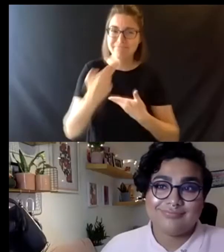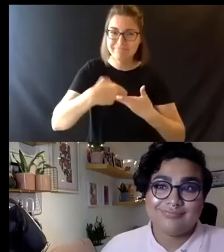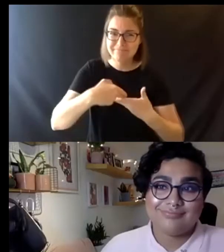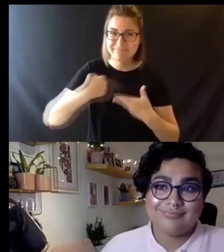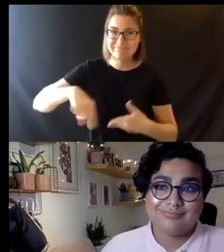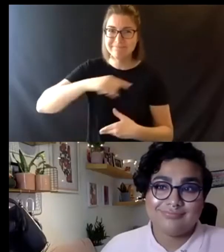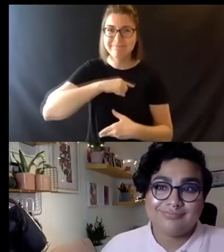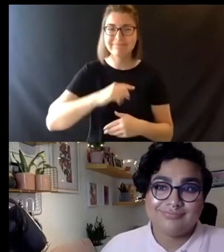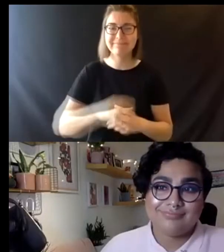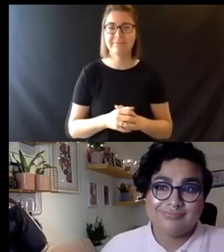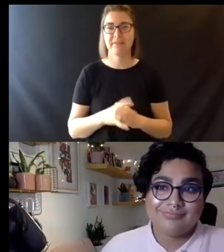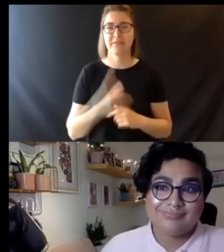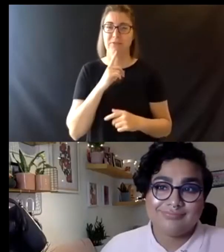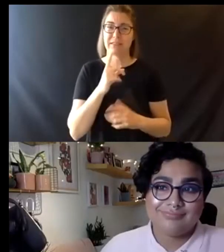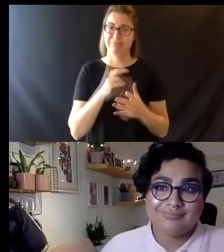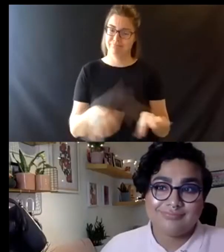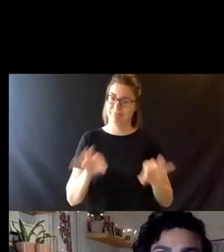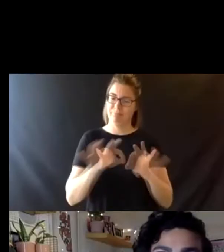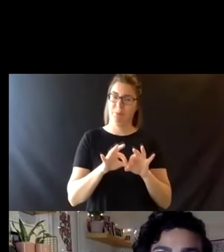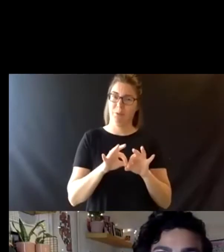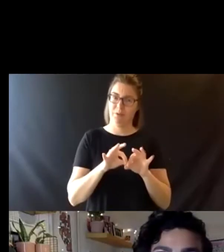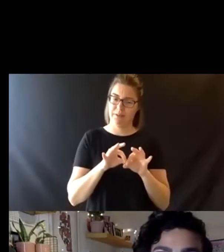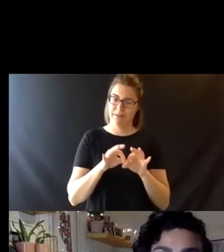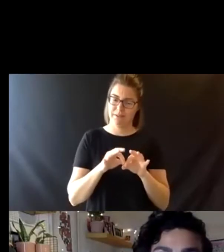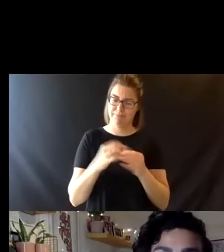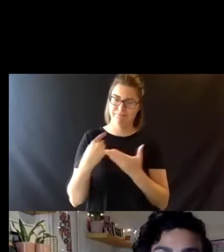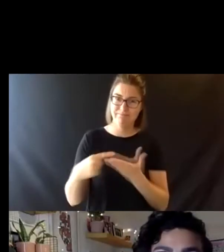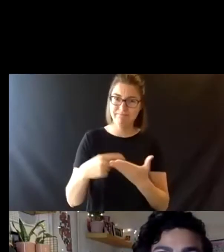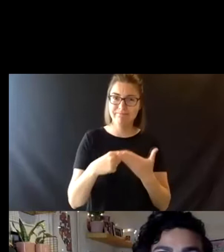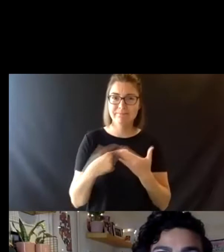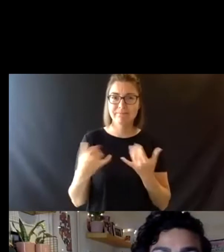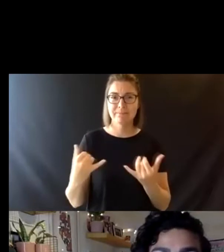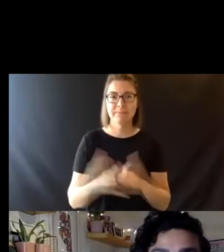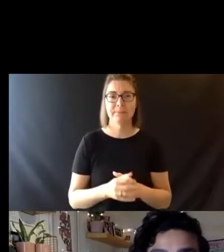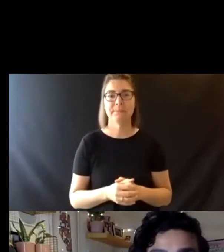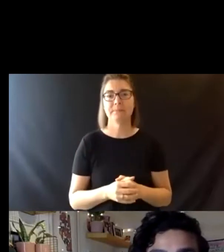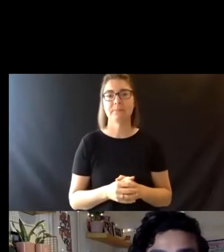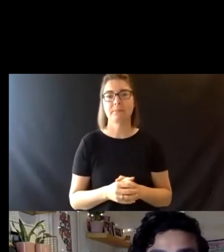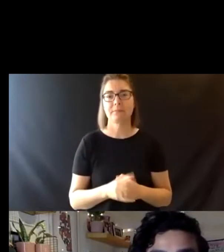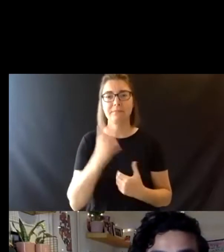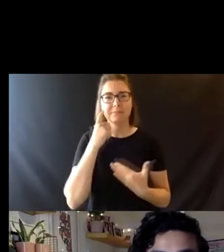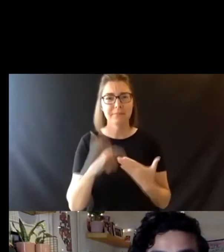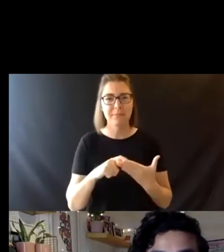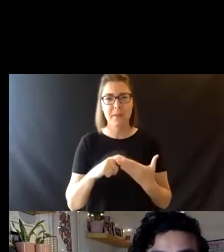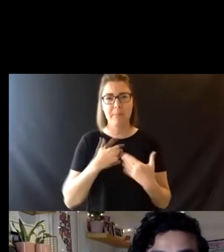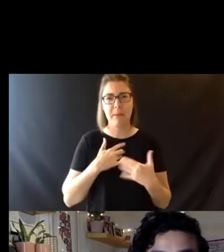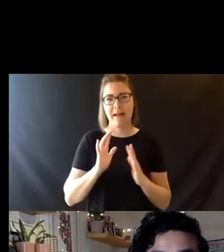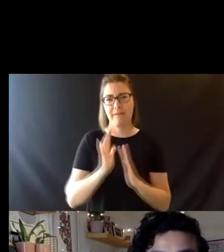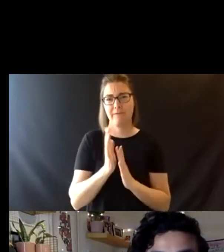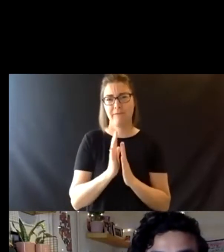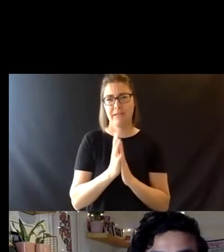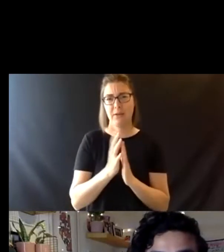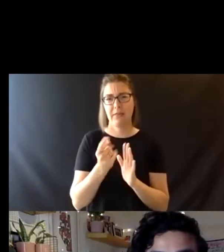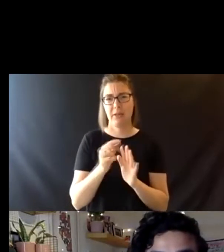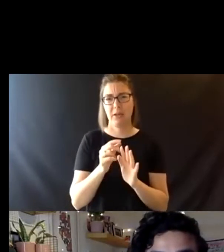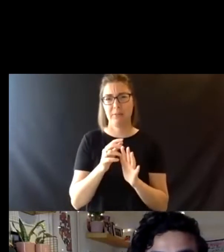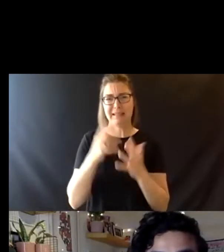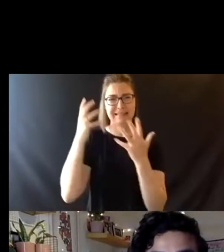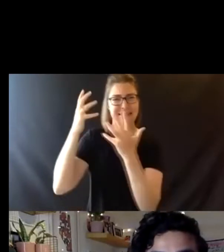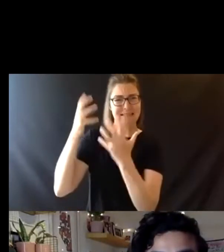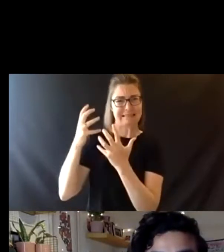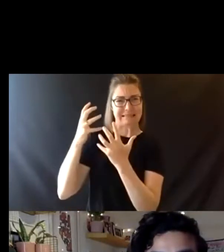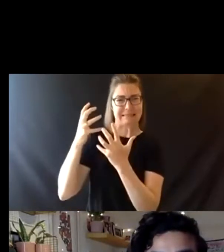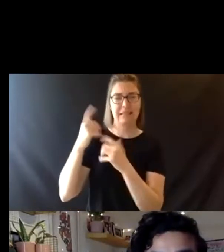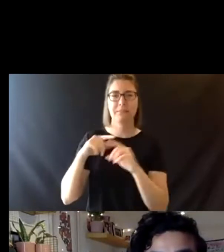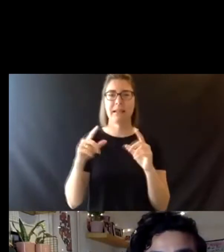this super important and engaging conversation today. I'm noticing that my video is a little bit in the shadows, but I rest